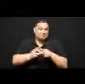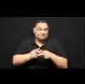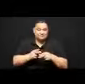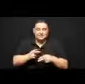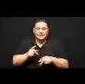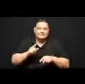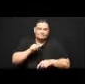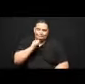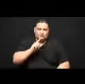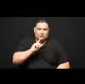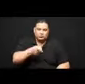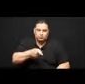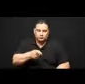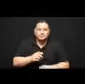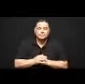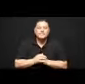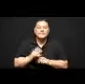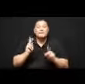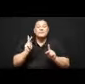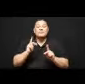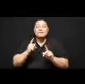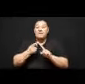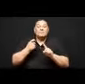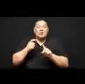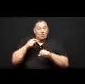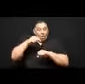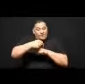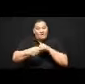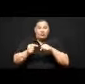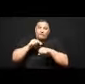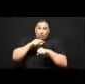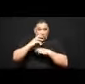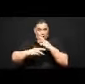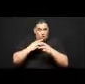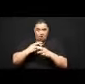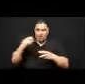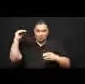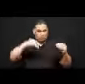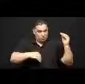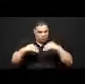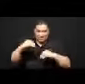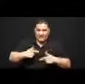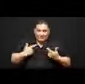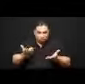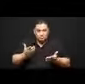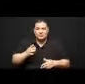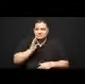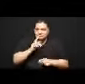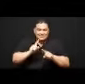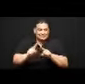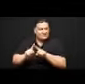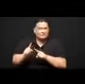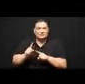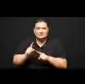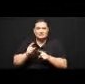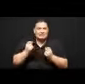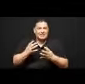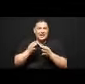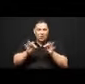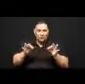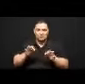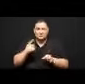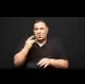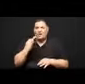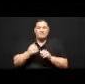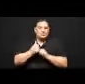It's not true. People from all over the world live here, and they speak many languages. It's one of the most beautiful